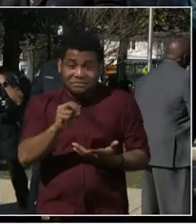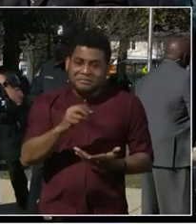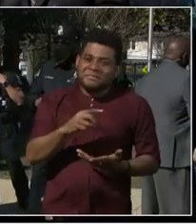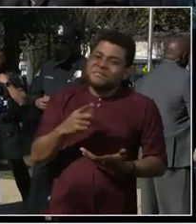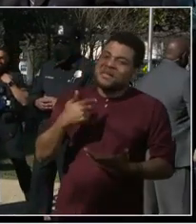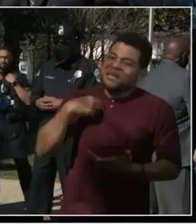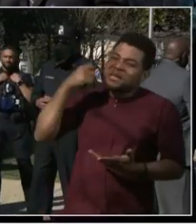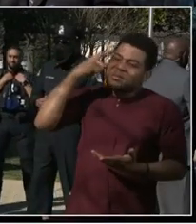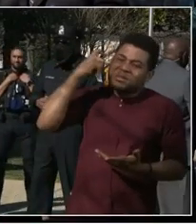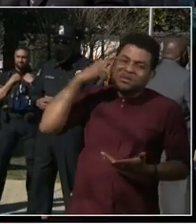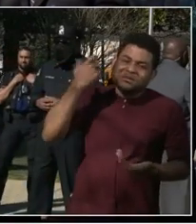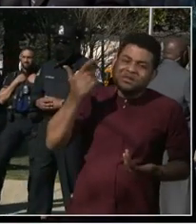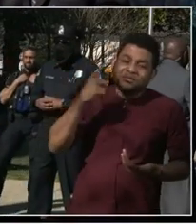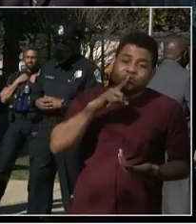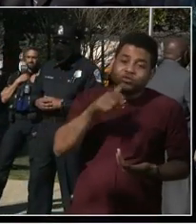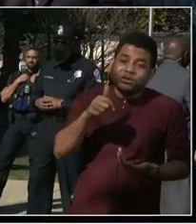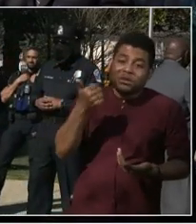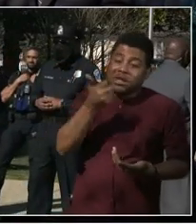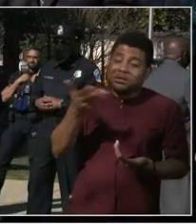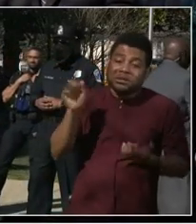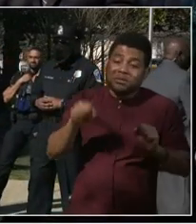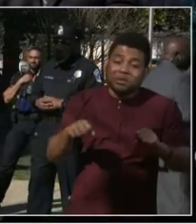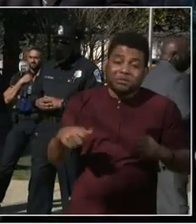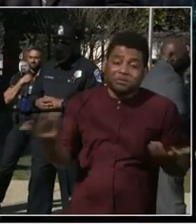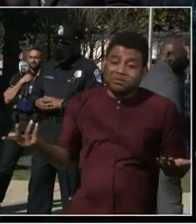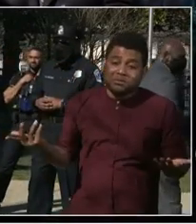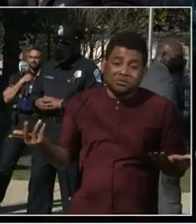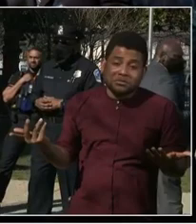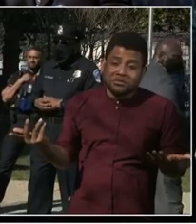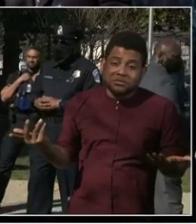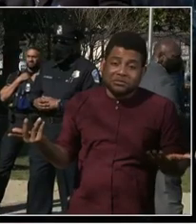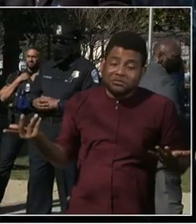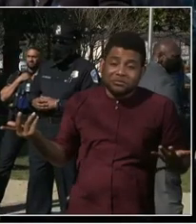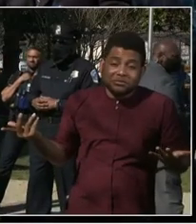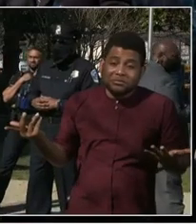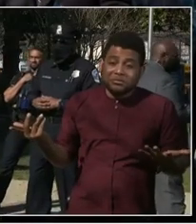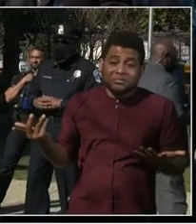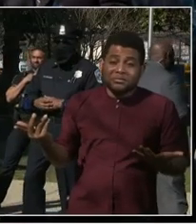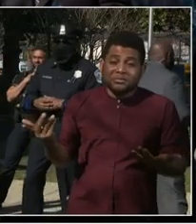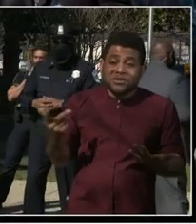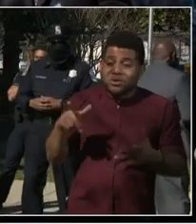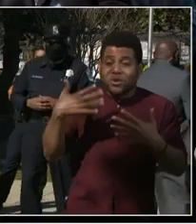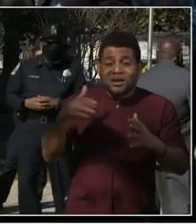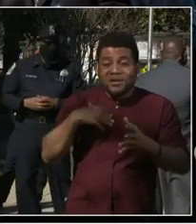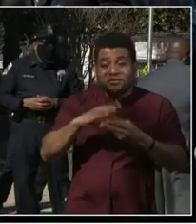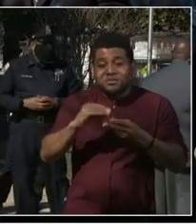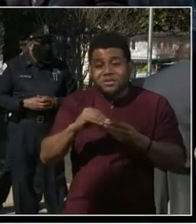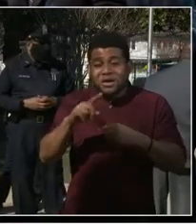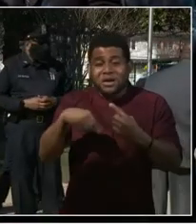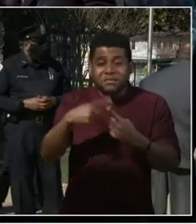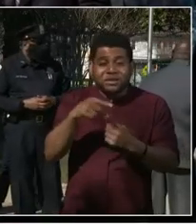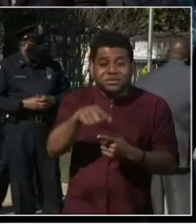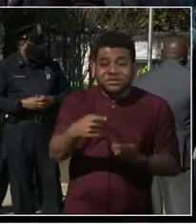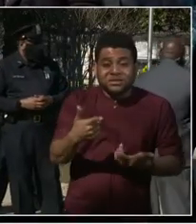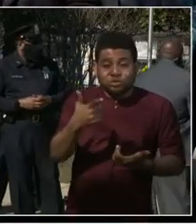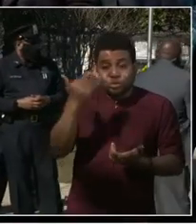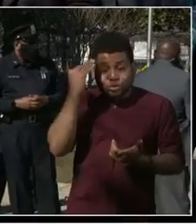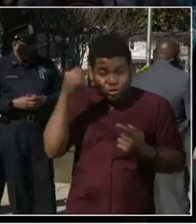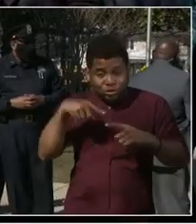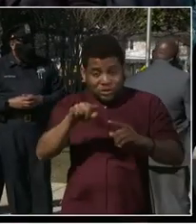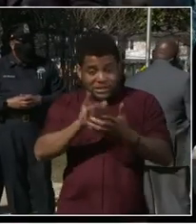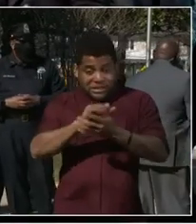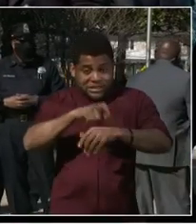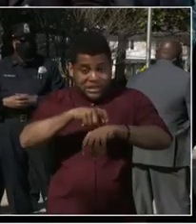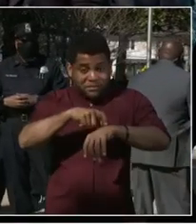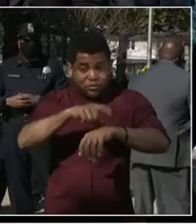part. Anything is possible. As the question was already raised a little earlier, I mean, we know that in that hour, 2:30 in